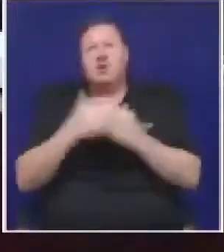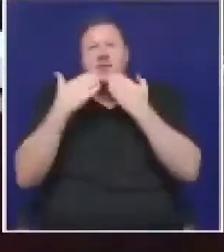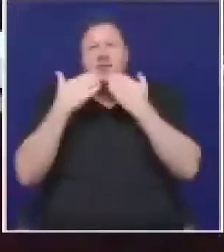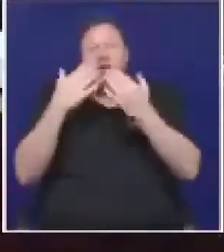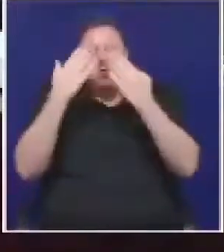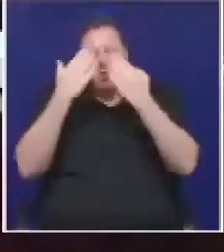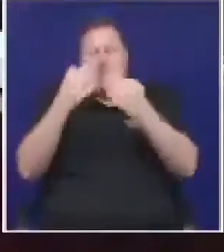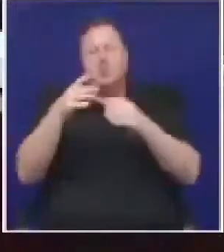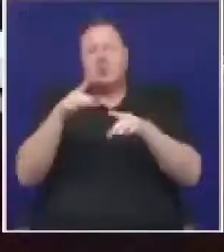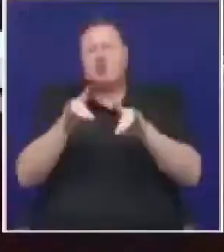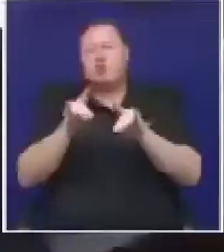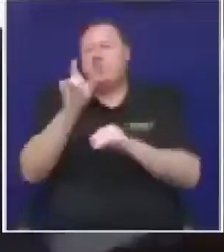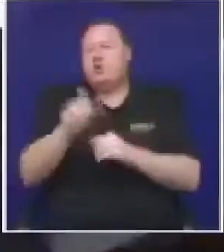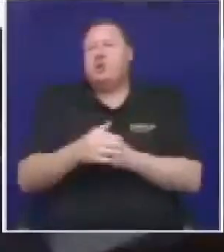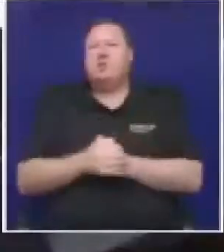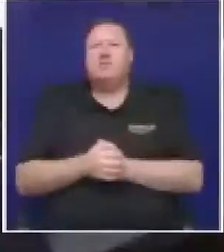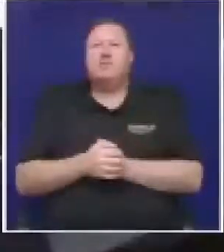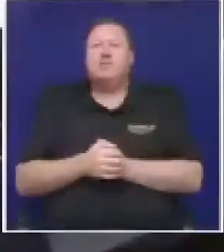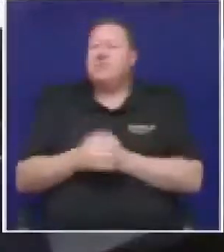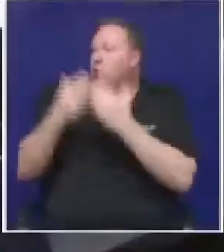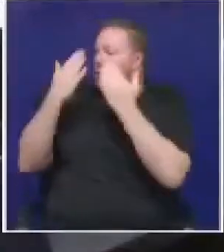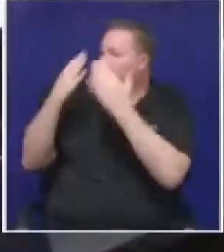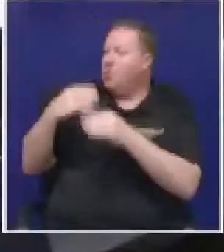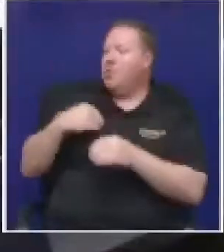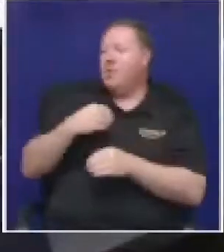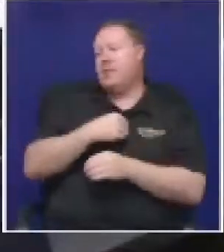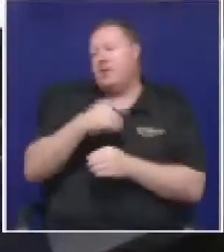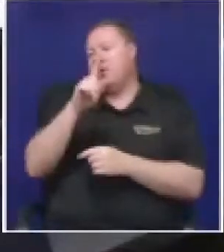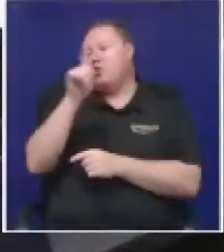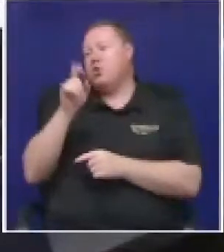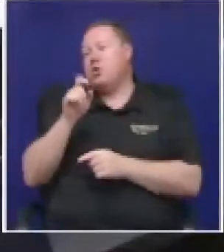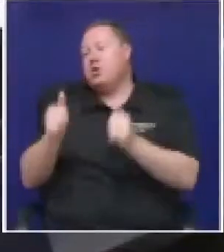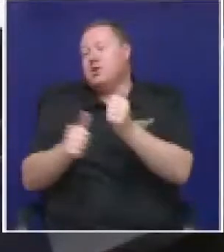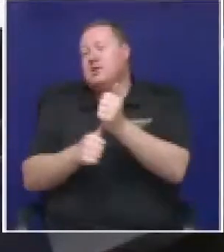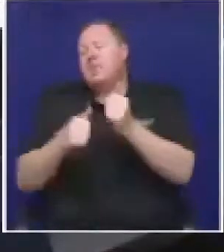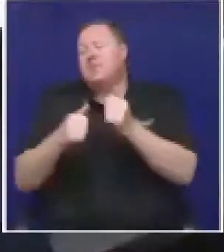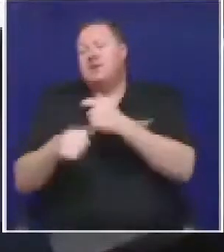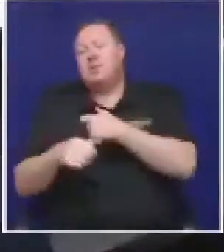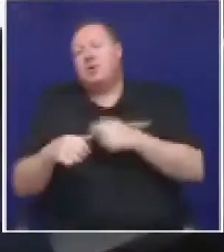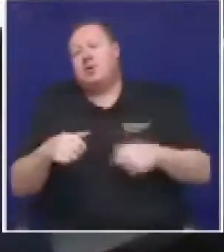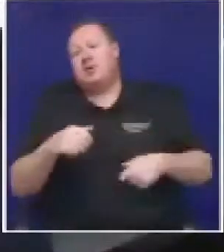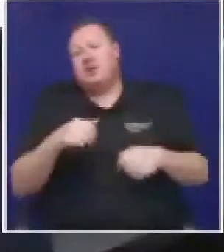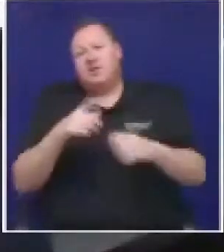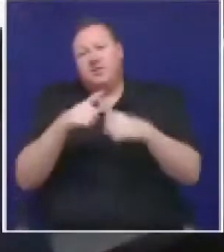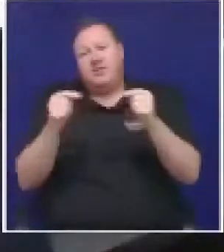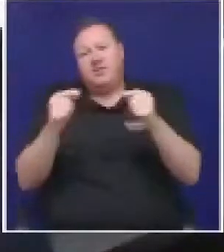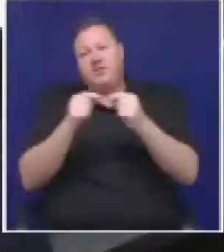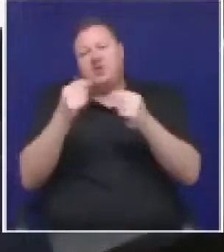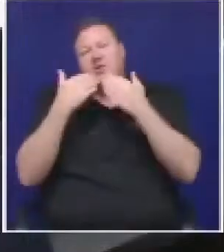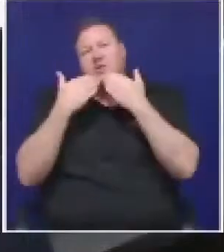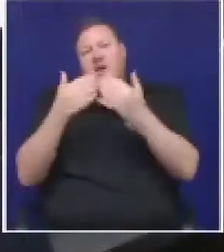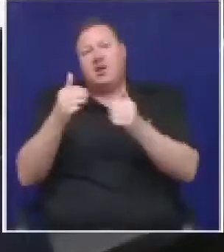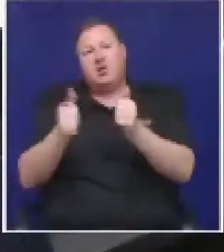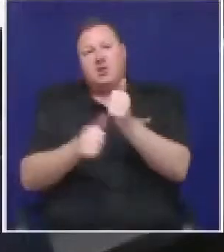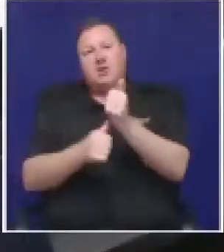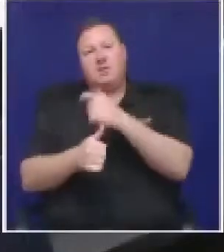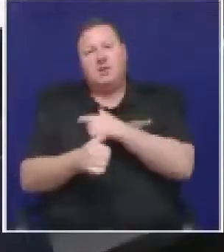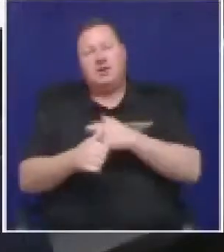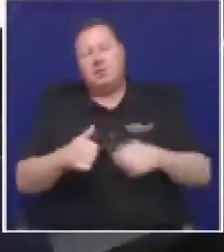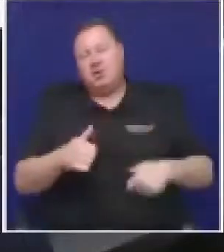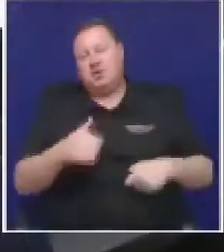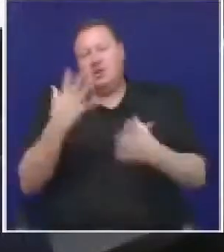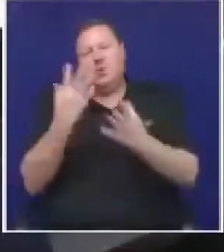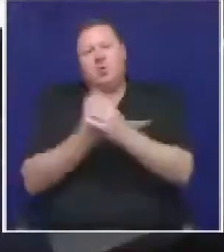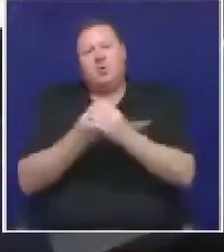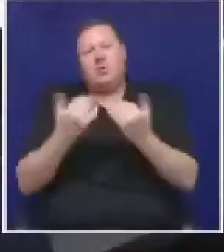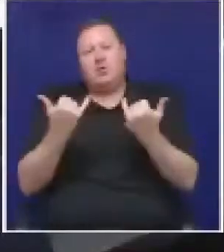Chairperson. Honorable members, that concludes questions to the Deputy President, and we thank the Deputy President for being with us